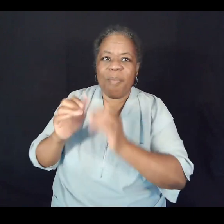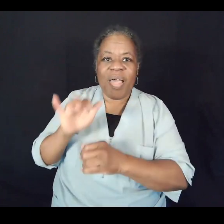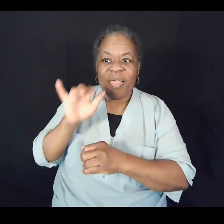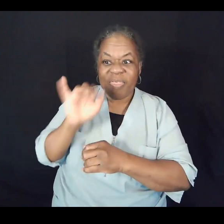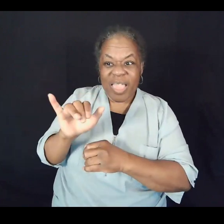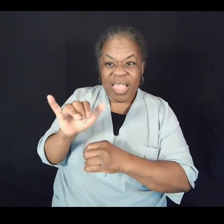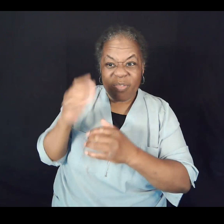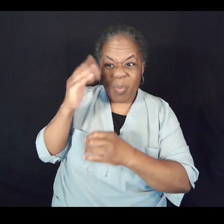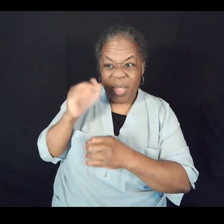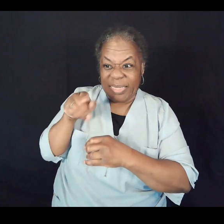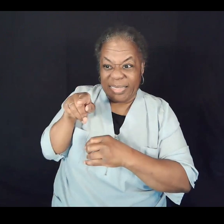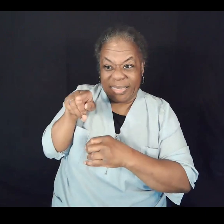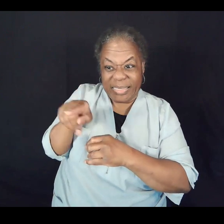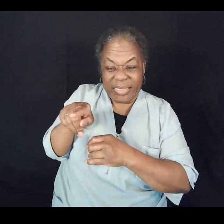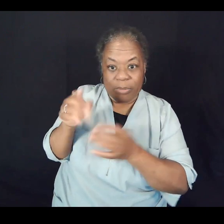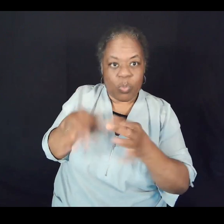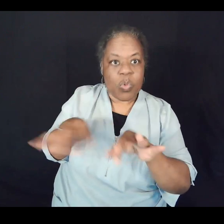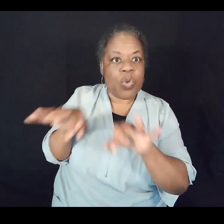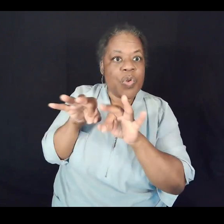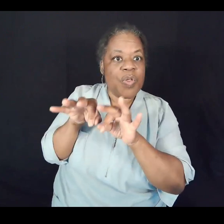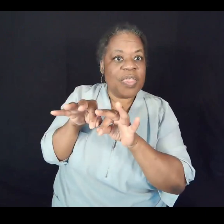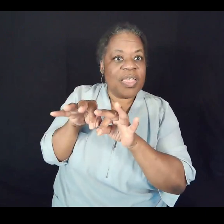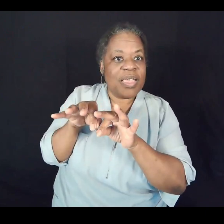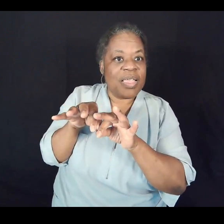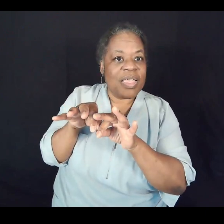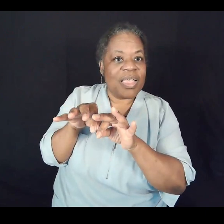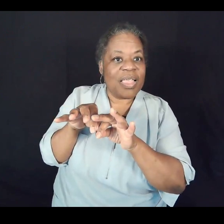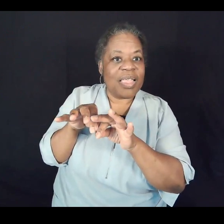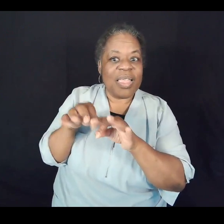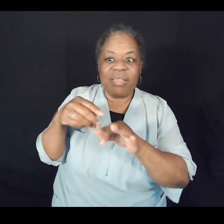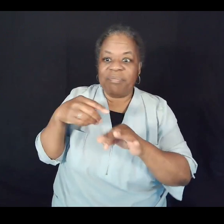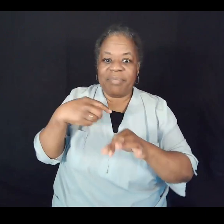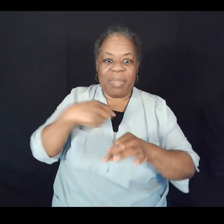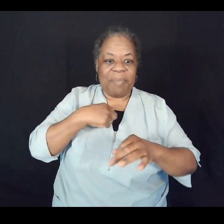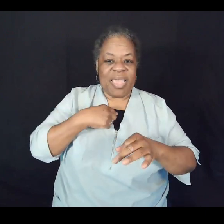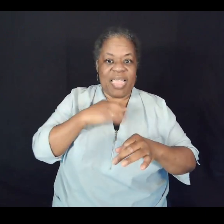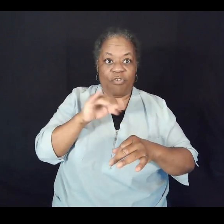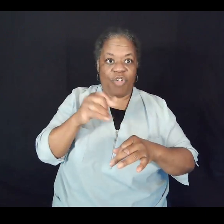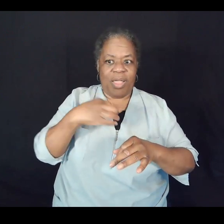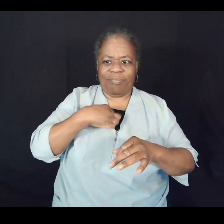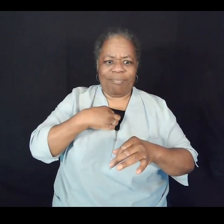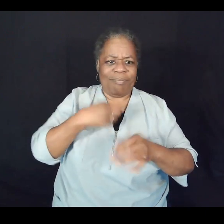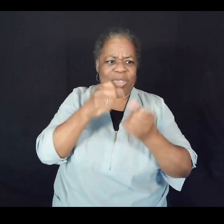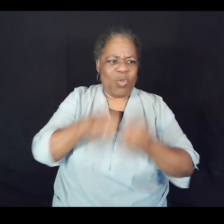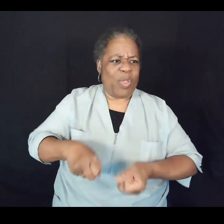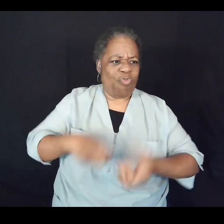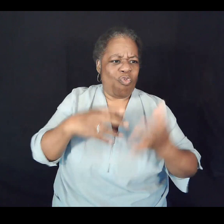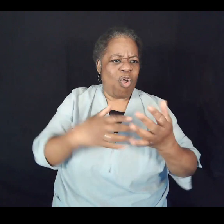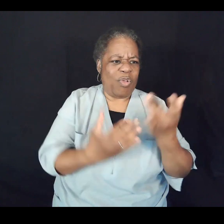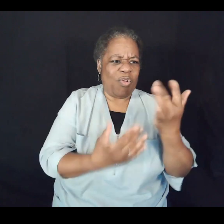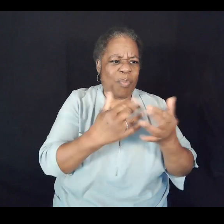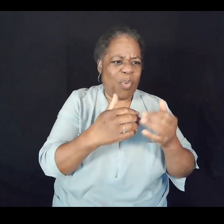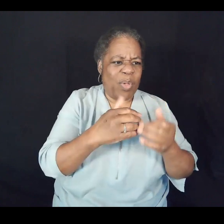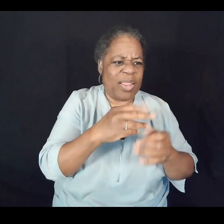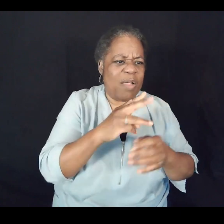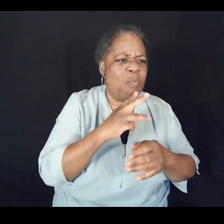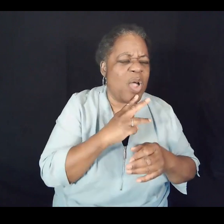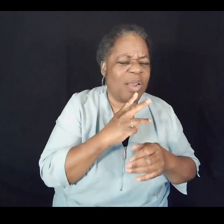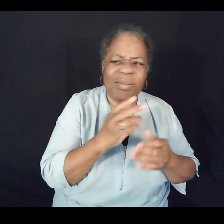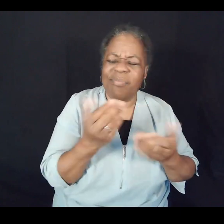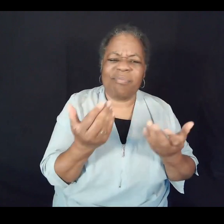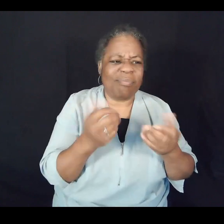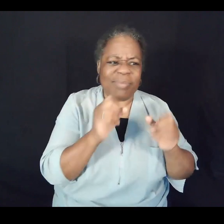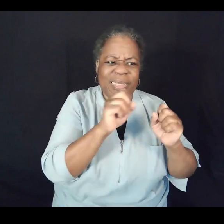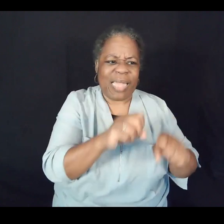alone is worthy. You can throw me in boiling oil again and I'm not going to change my story. And I'm telling everyone I possibly